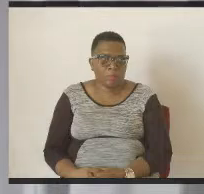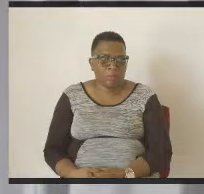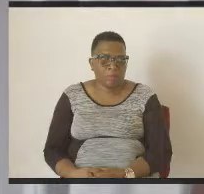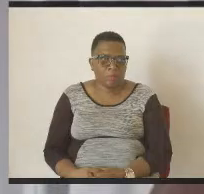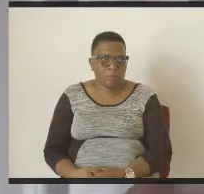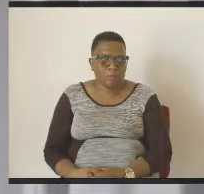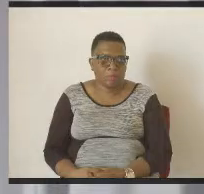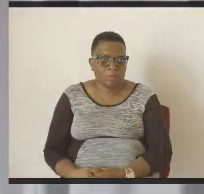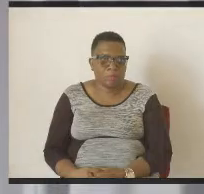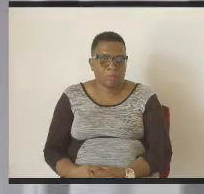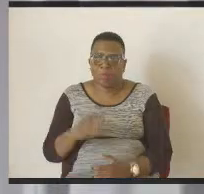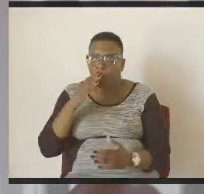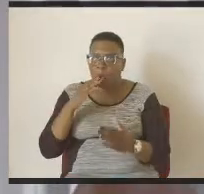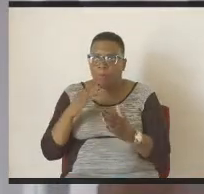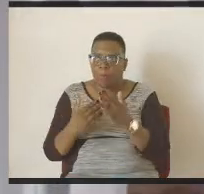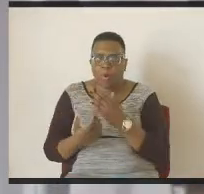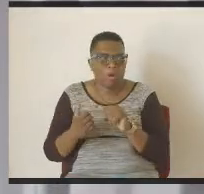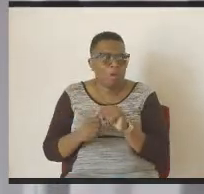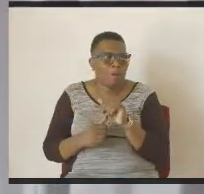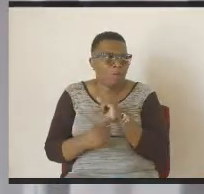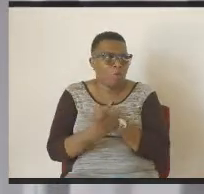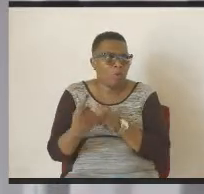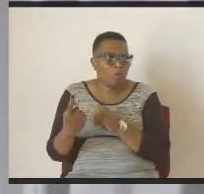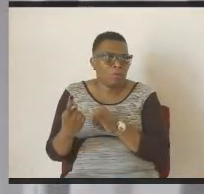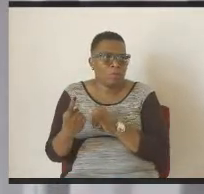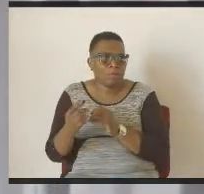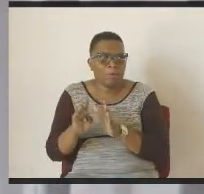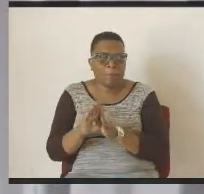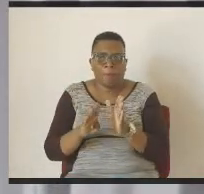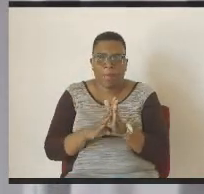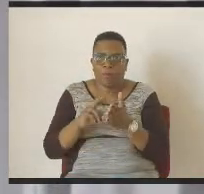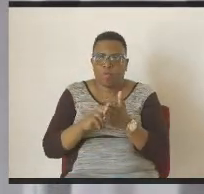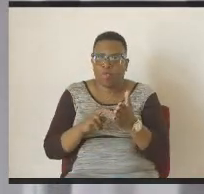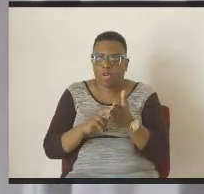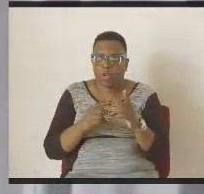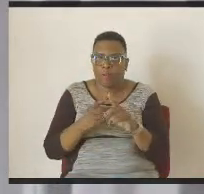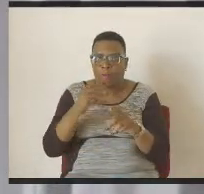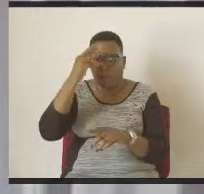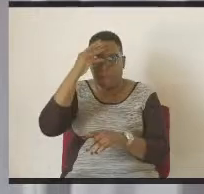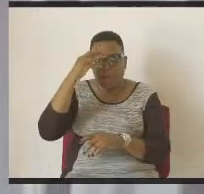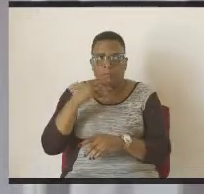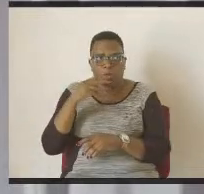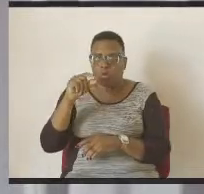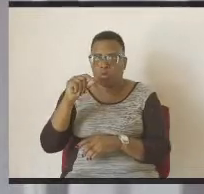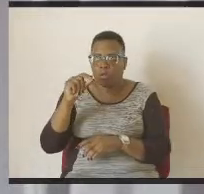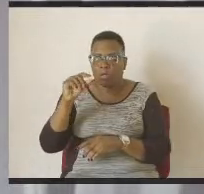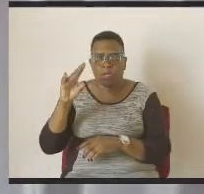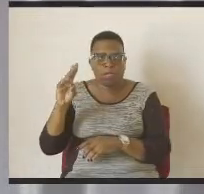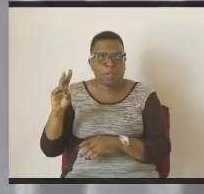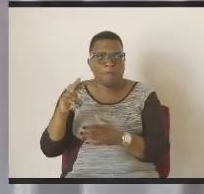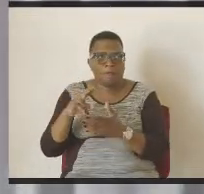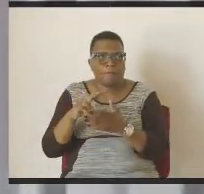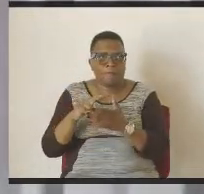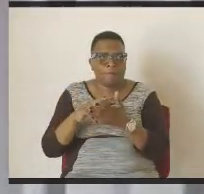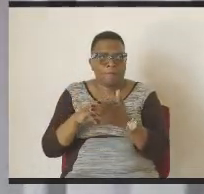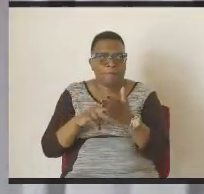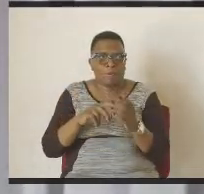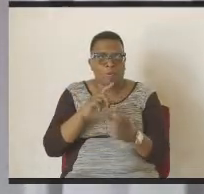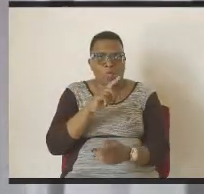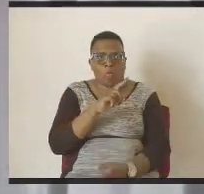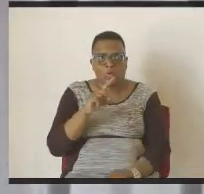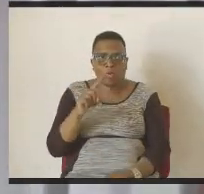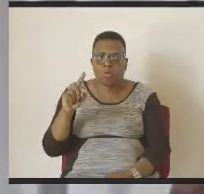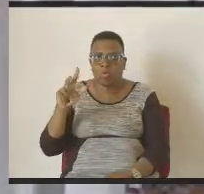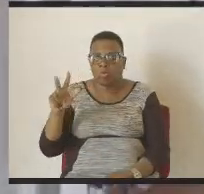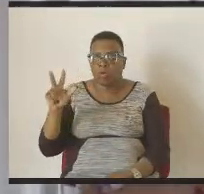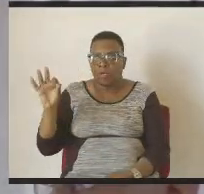Good morning, everyone. Scripture reading is taken from Matthew 27, reading from verse 1 through to 39.